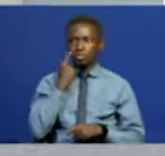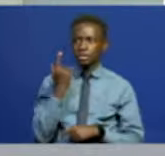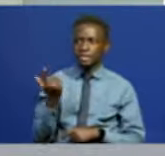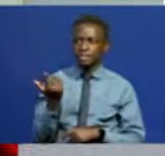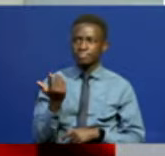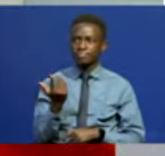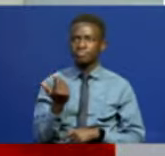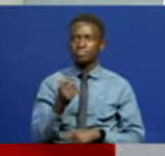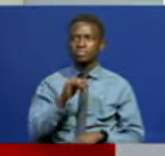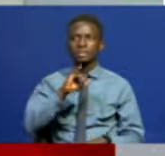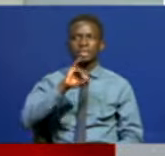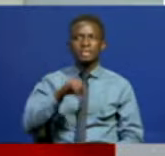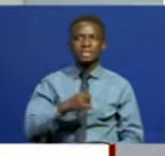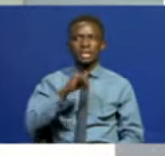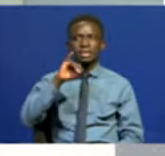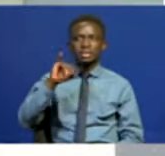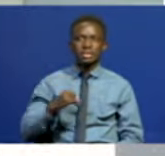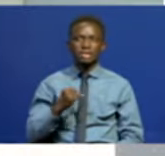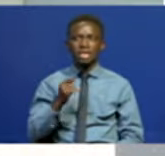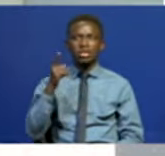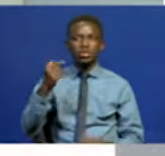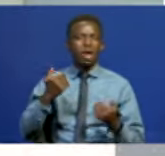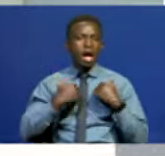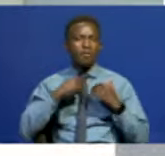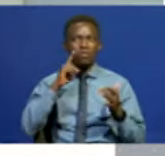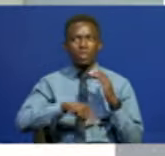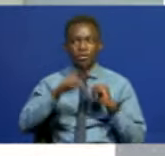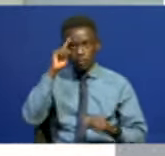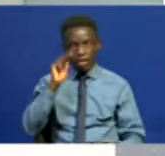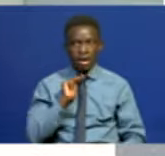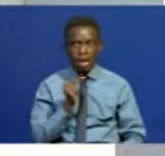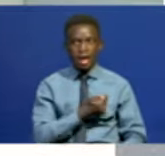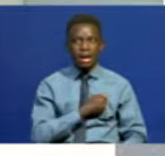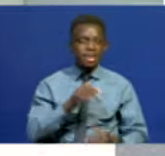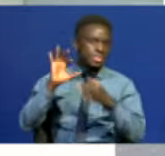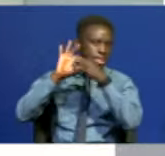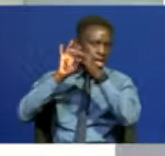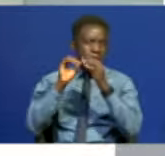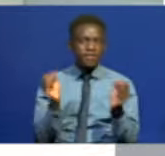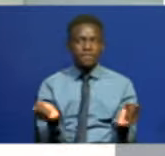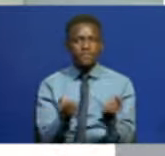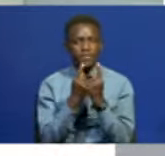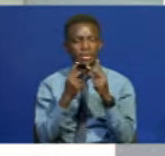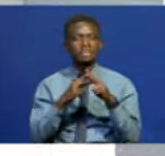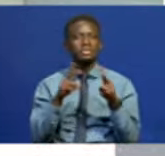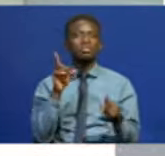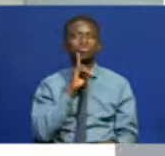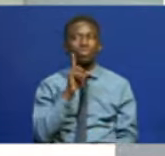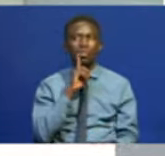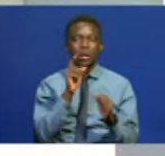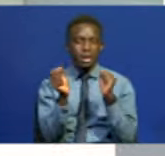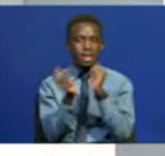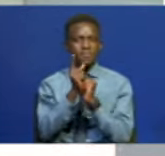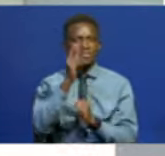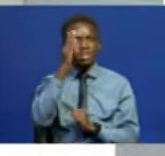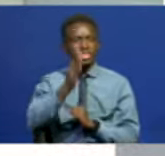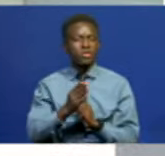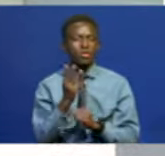what do you have for us? The cultural event is, of course, kicking off tomorrow, the 11th of Wednesday. What do you have for